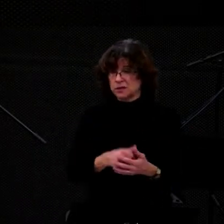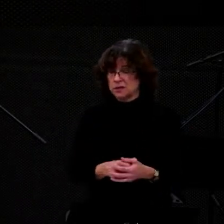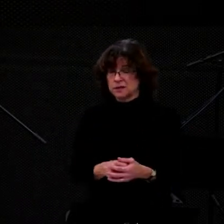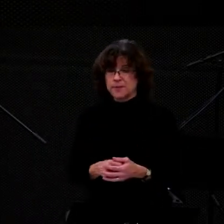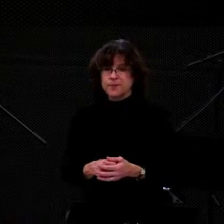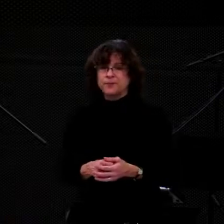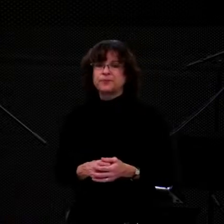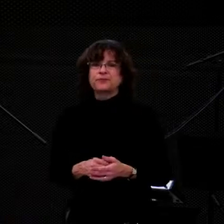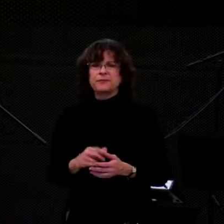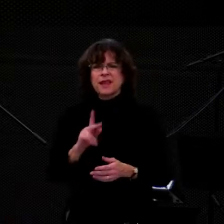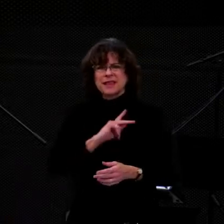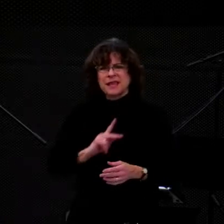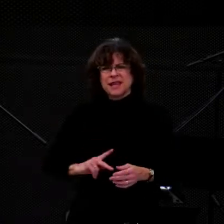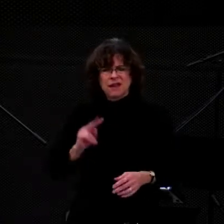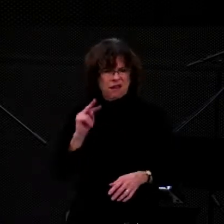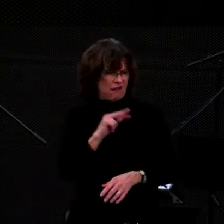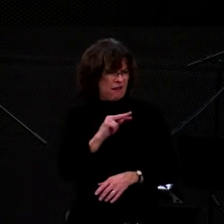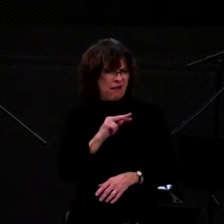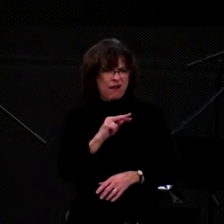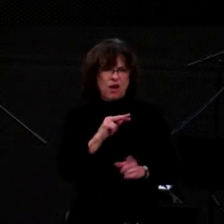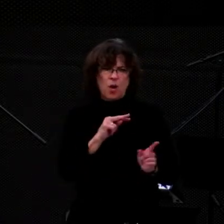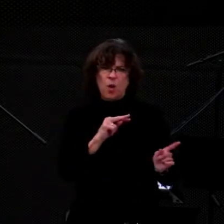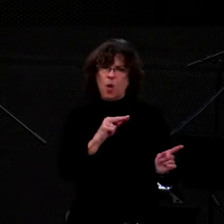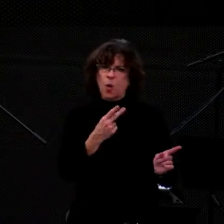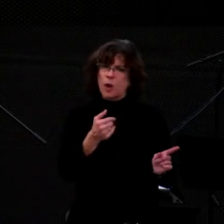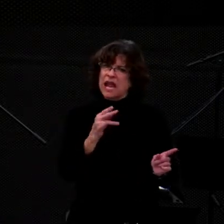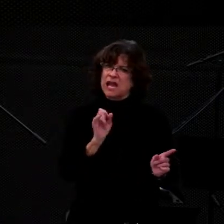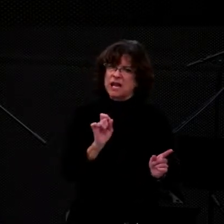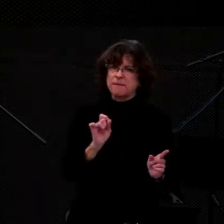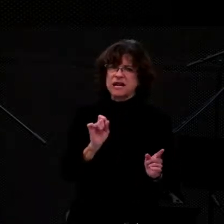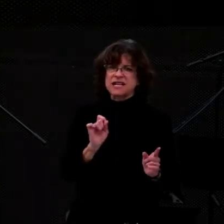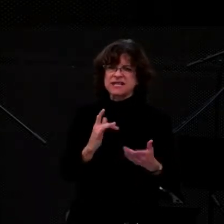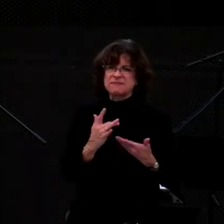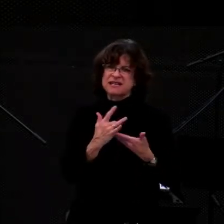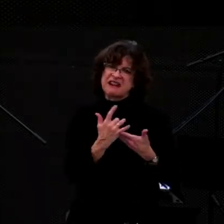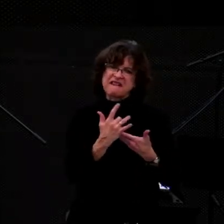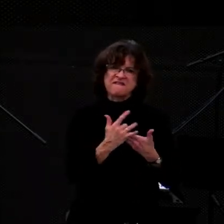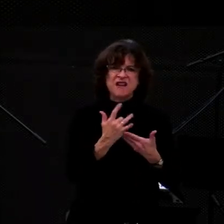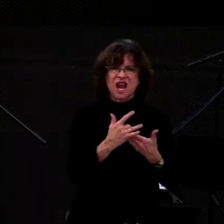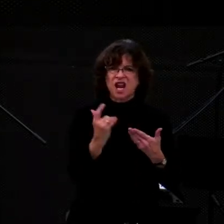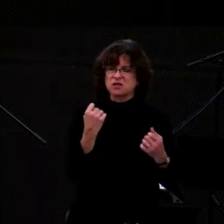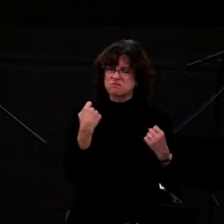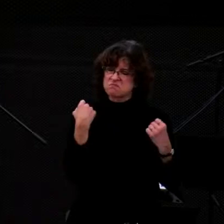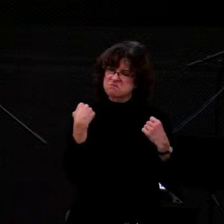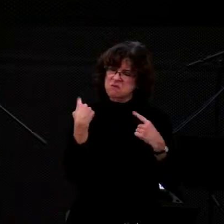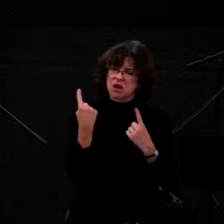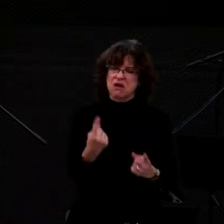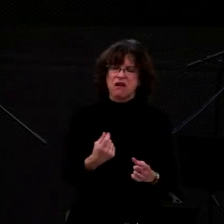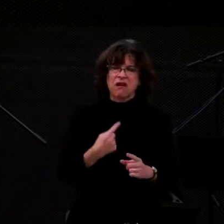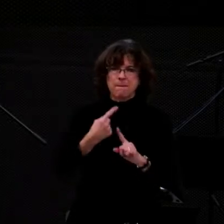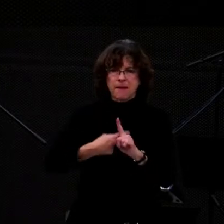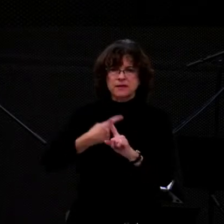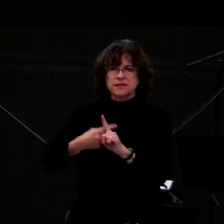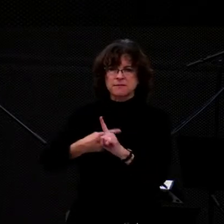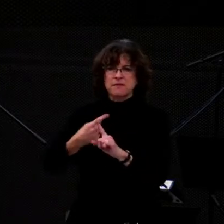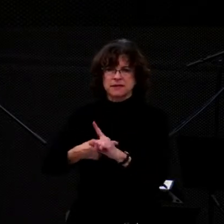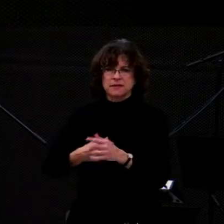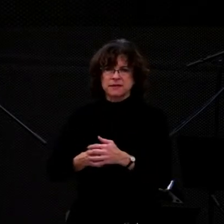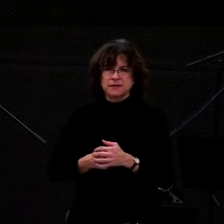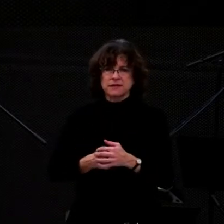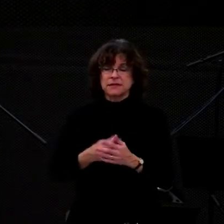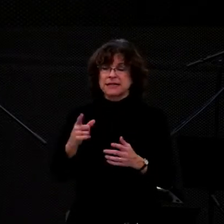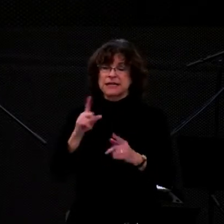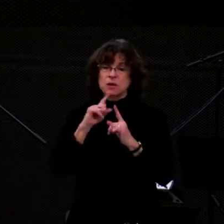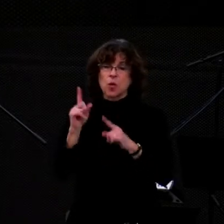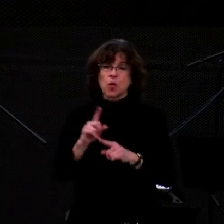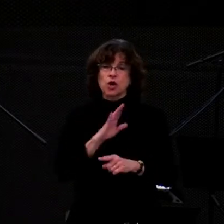finally sobers up and realizes that he's been played by Haman for many, many months. he orders that Haman's head be covered, which was common